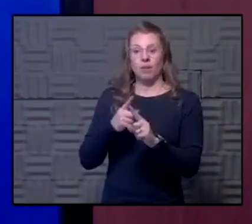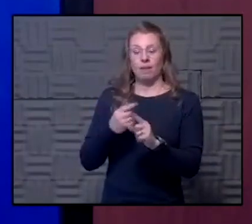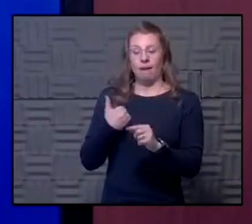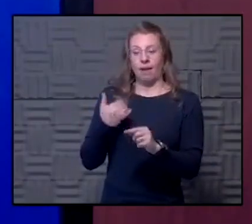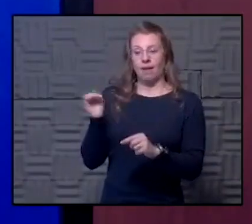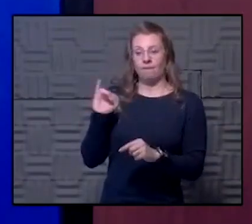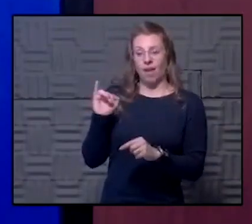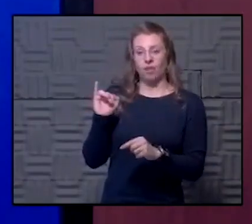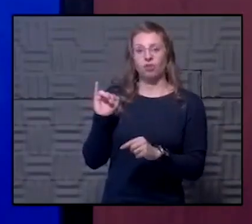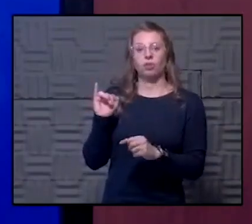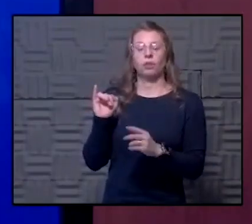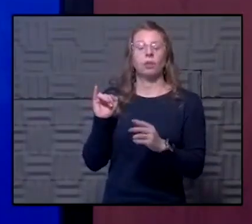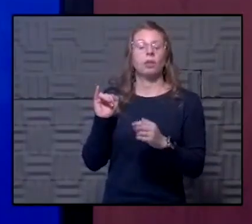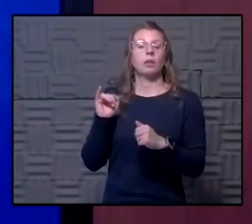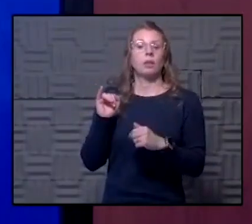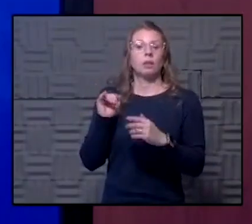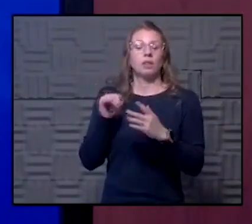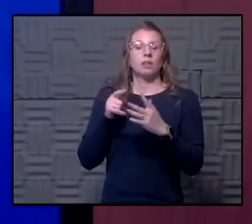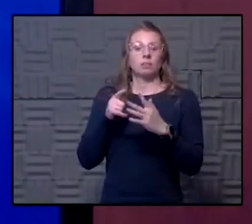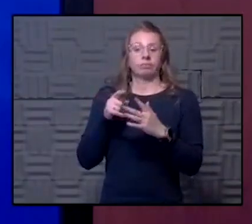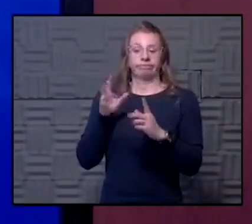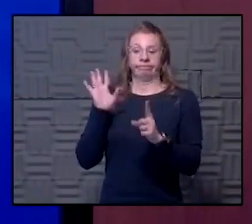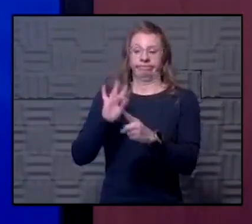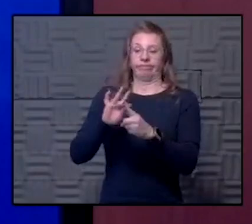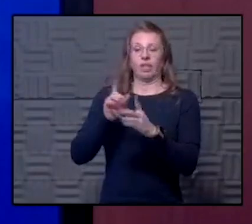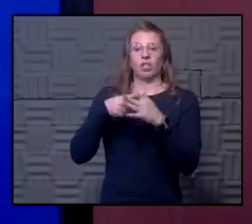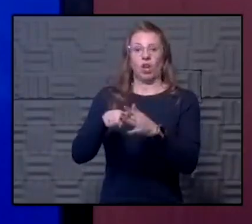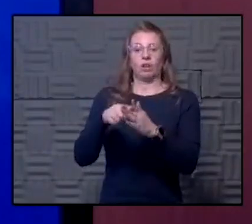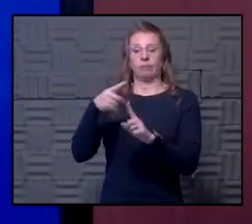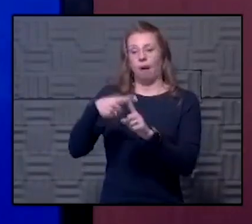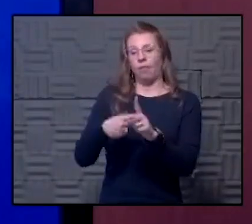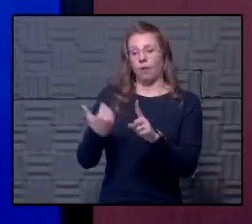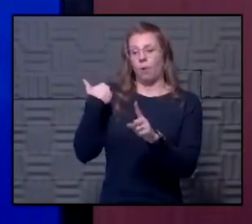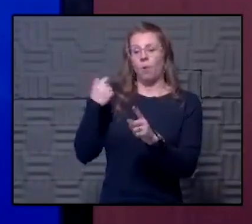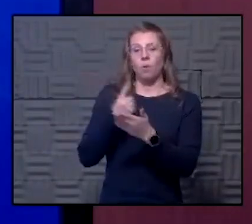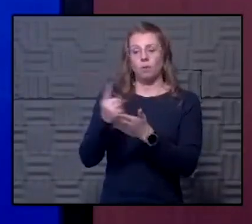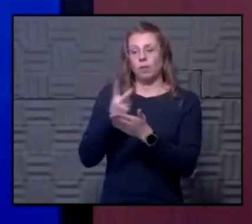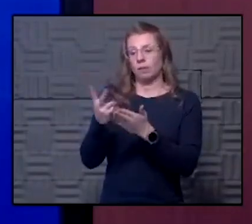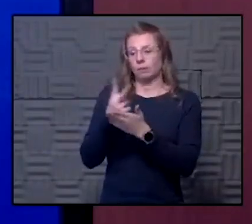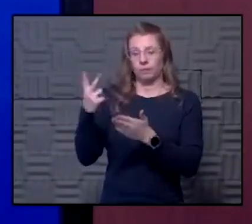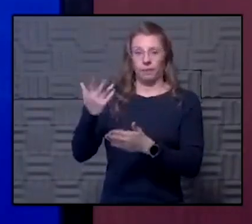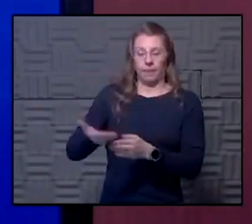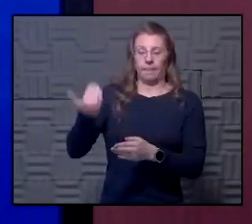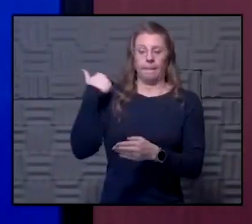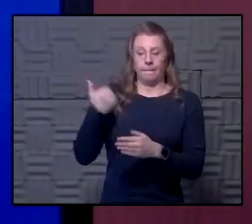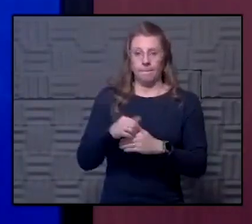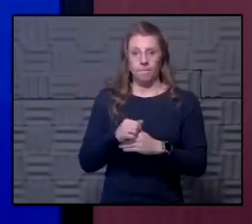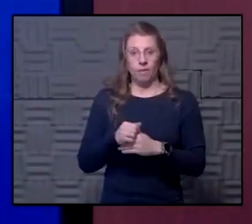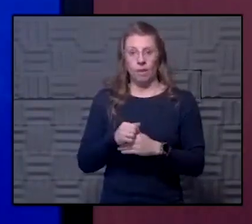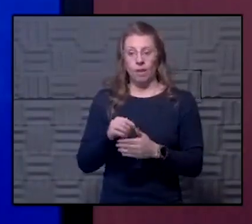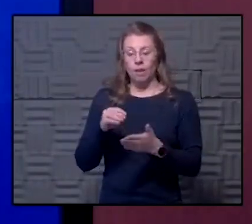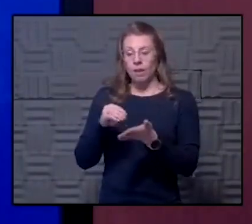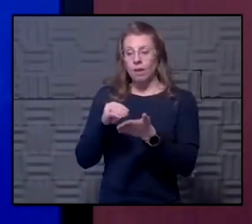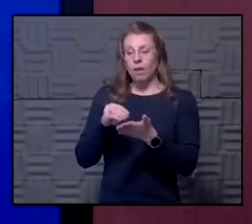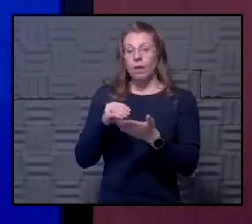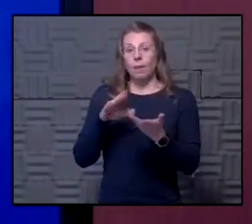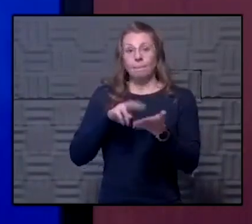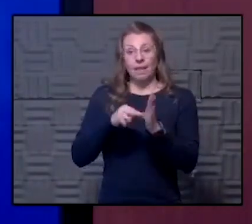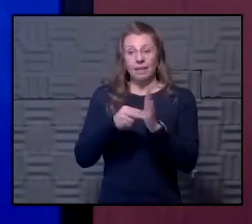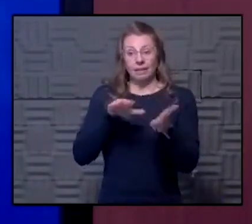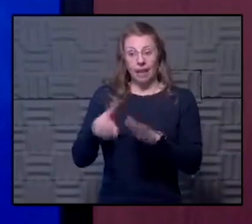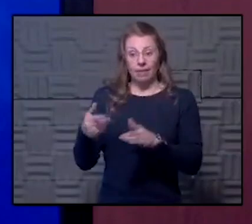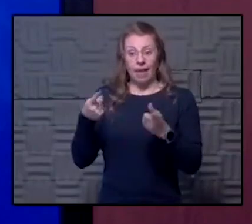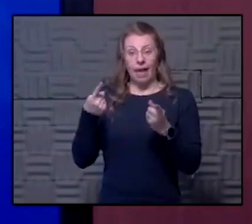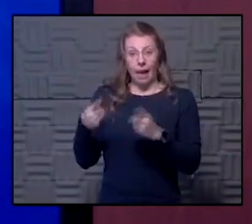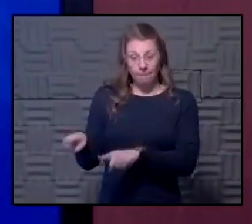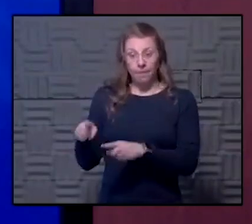that started several weeks, if not months ago. Whether they stayed in the hospital for weeks or months, or the recording is just happening now.